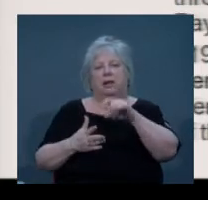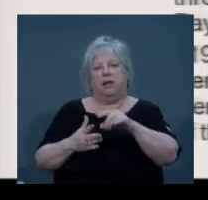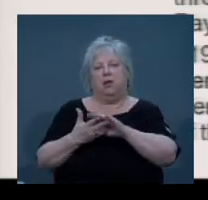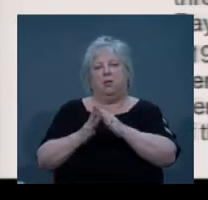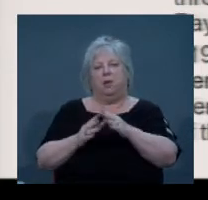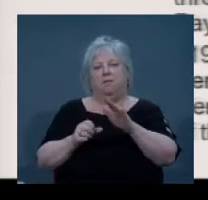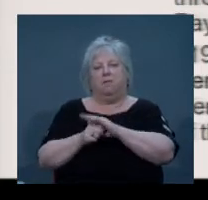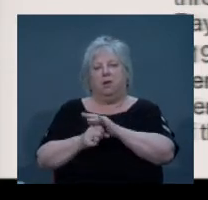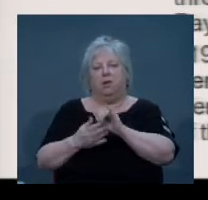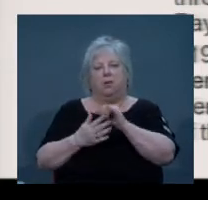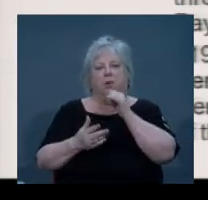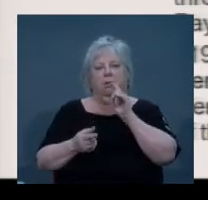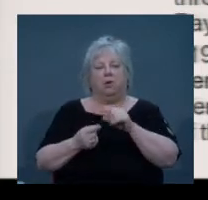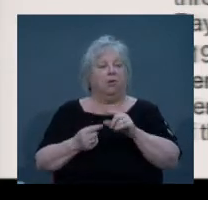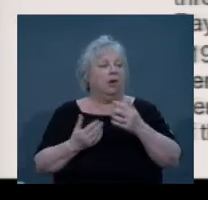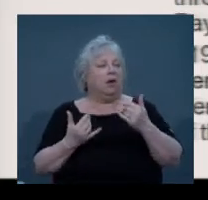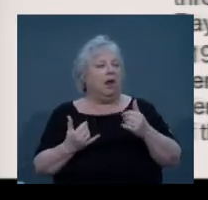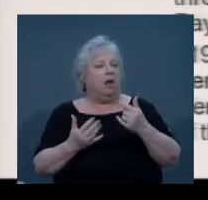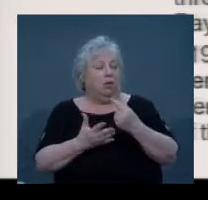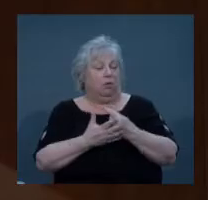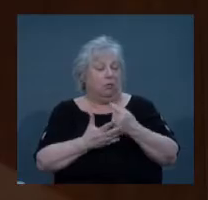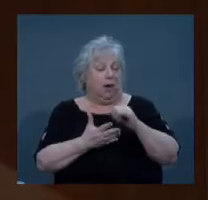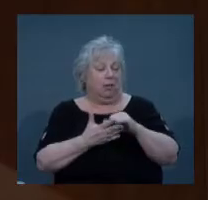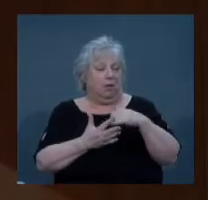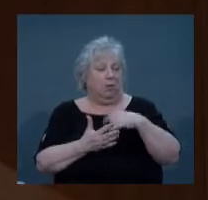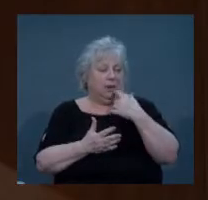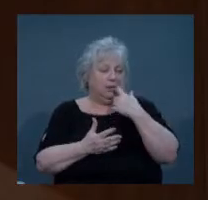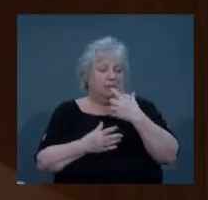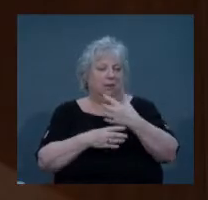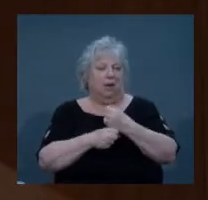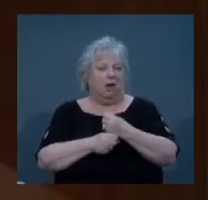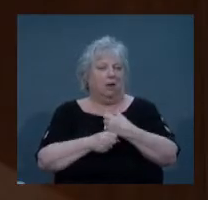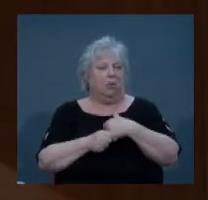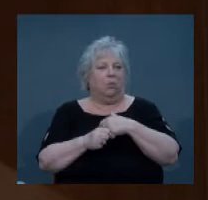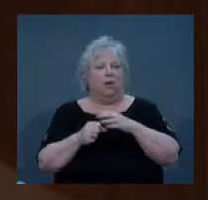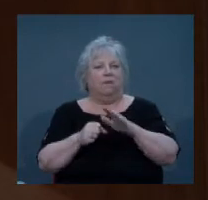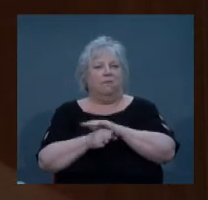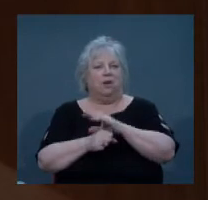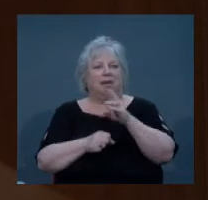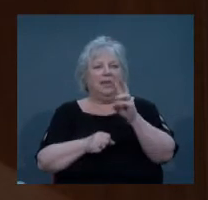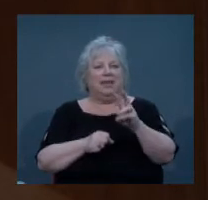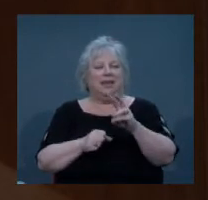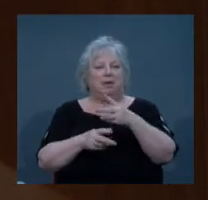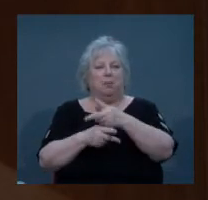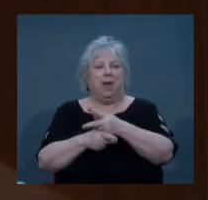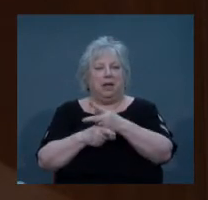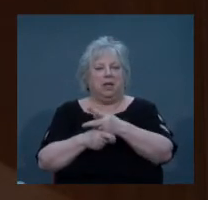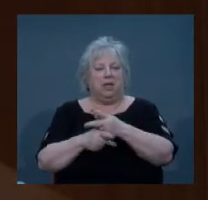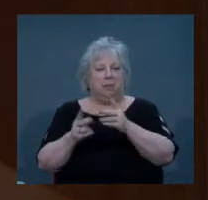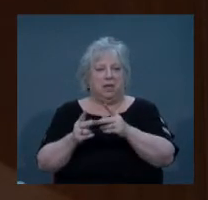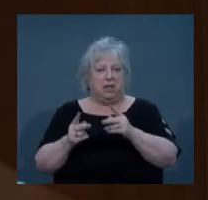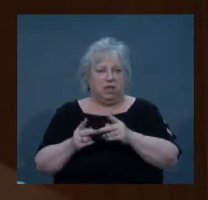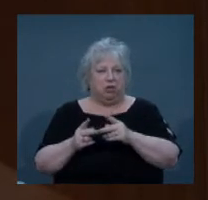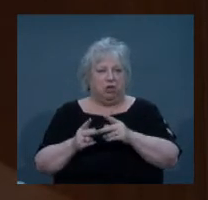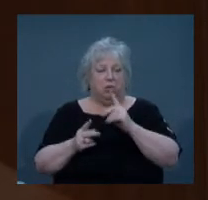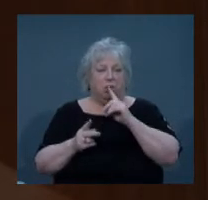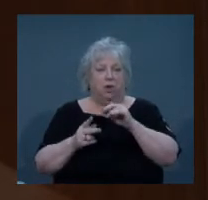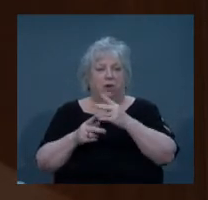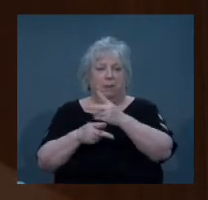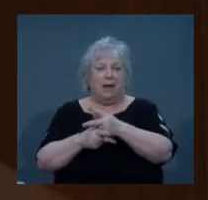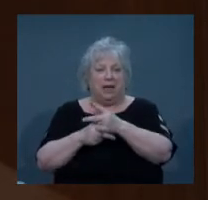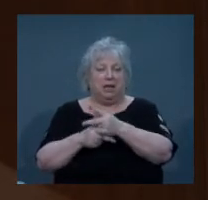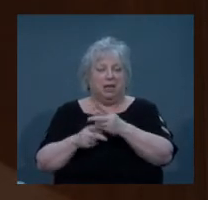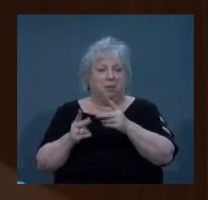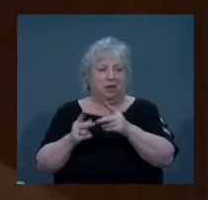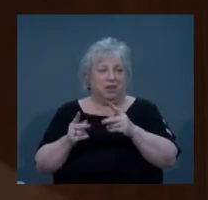not reduced. Okay, now the grant that we just got, where we filled 6 maintenance positions, was those the maintenance